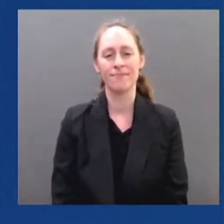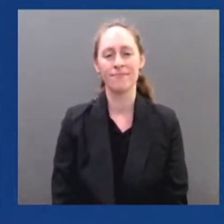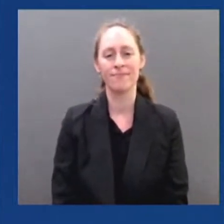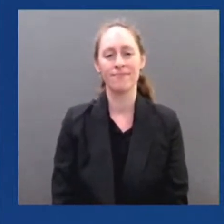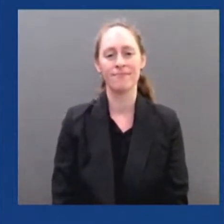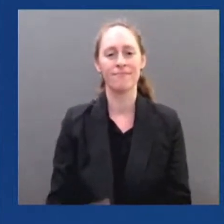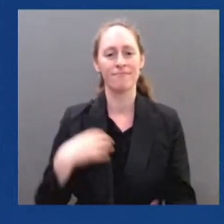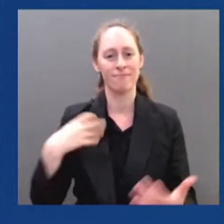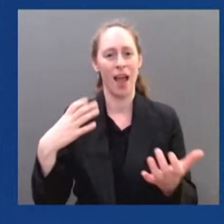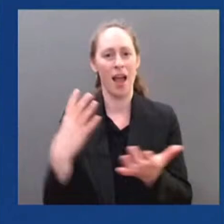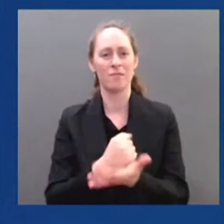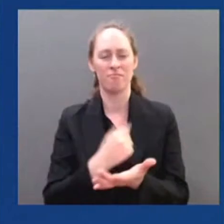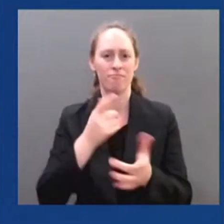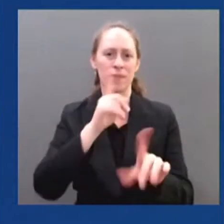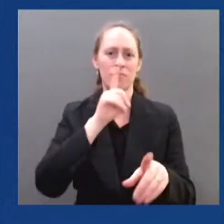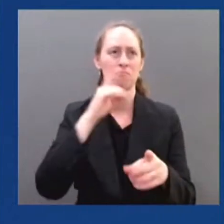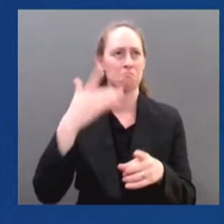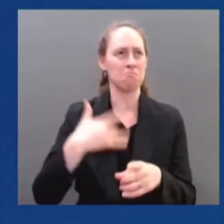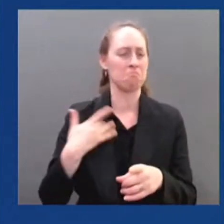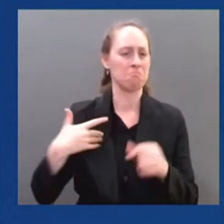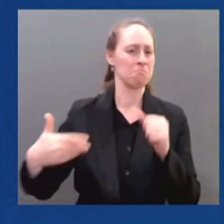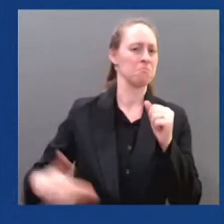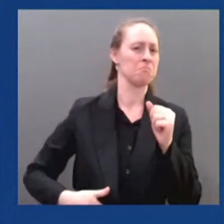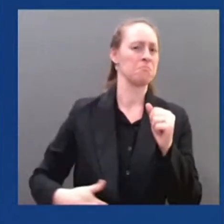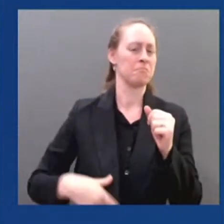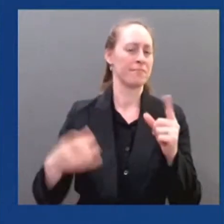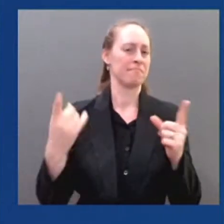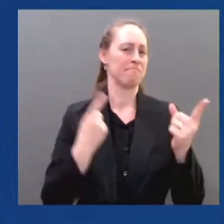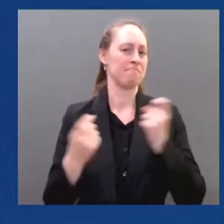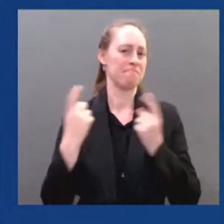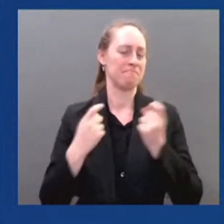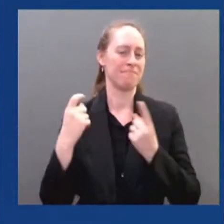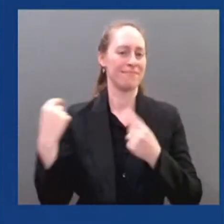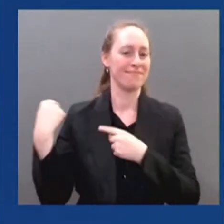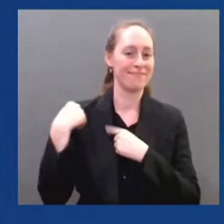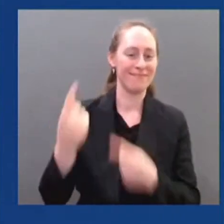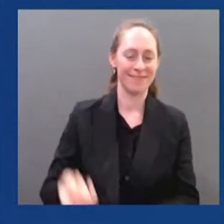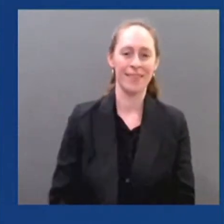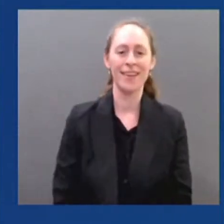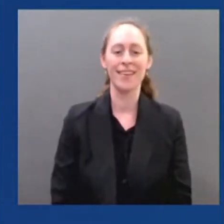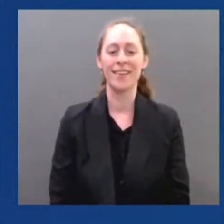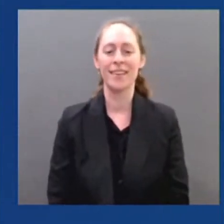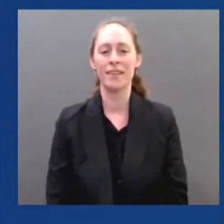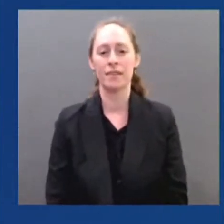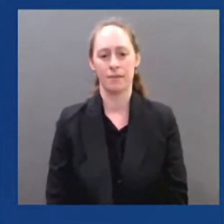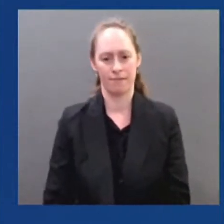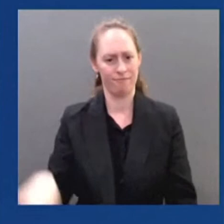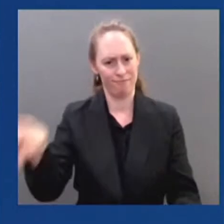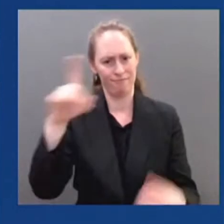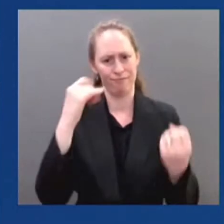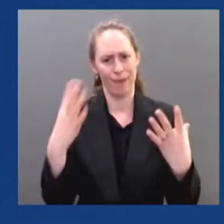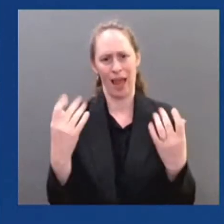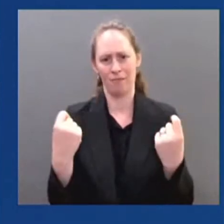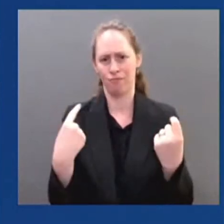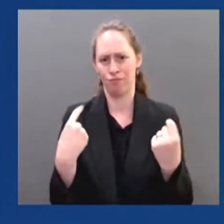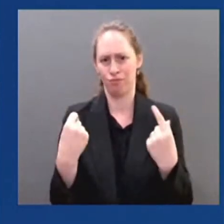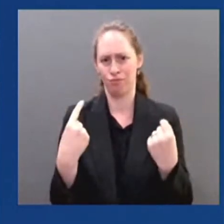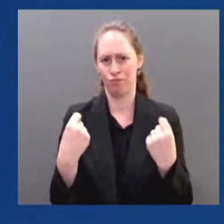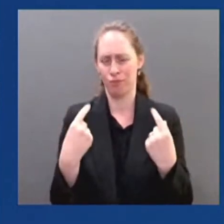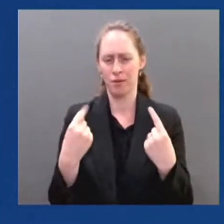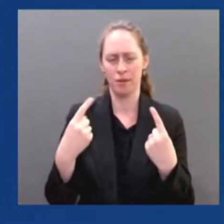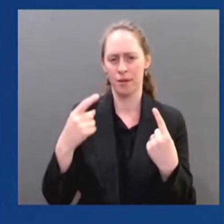days since the announcement was made. Let's just take a very quick review of the questions that people ask. For